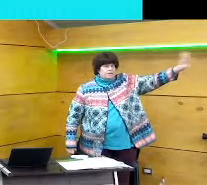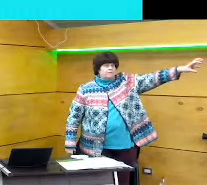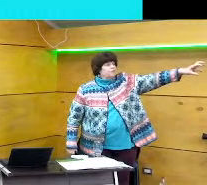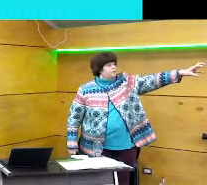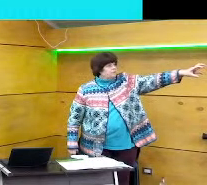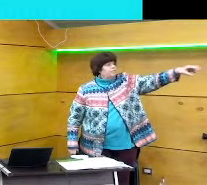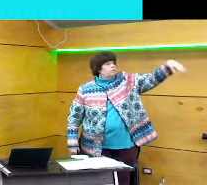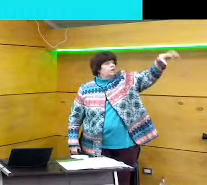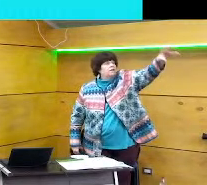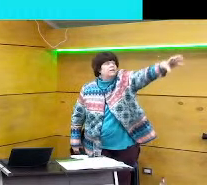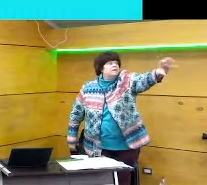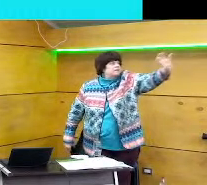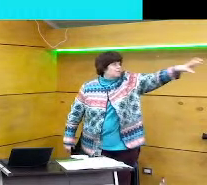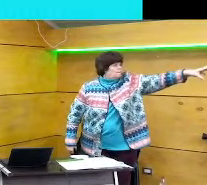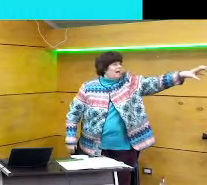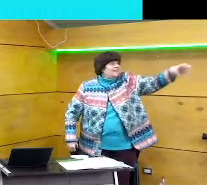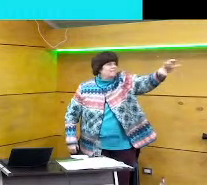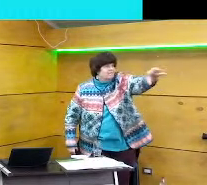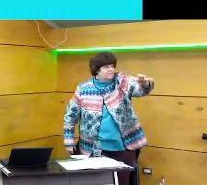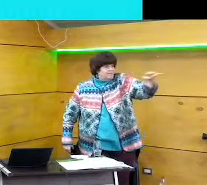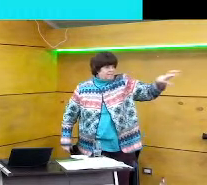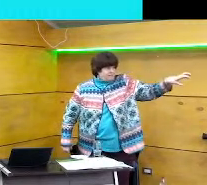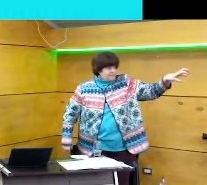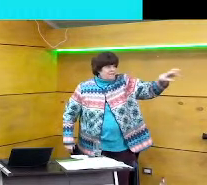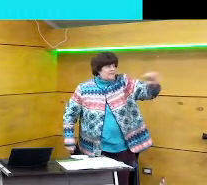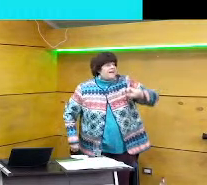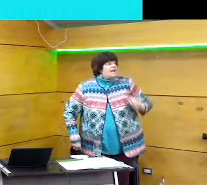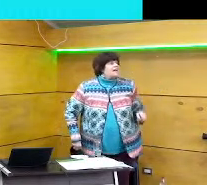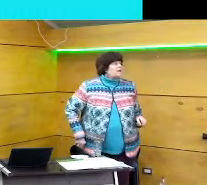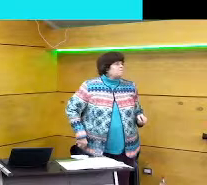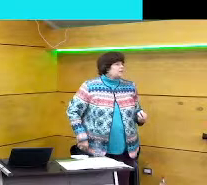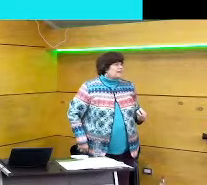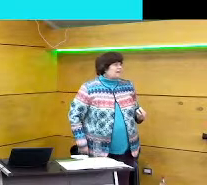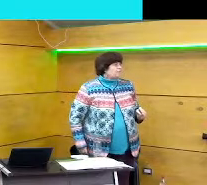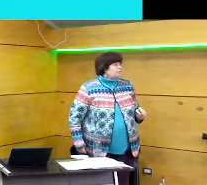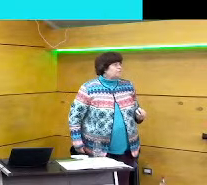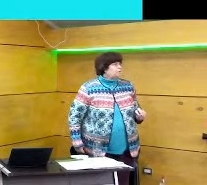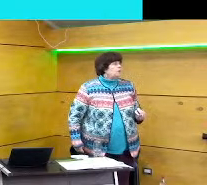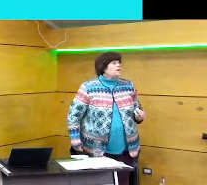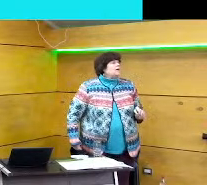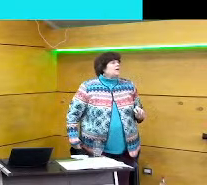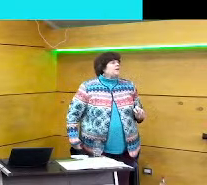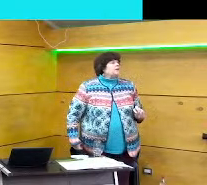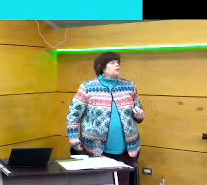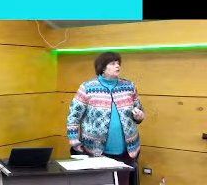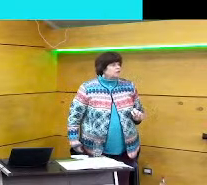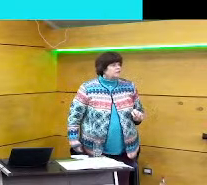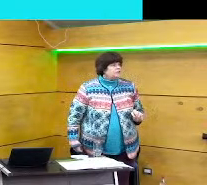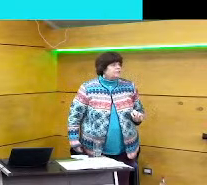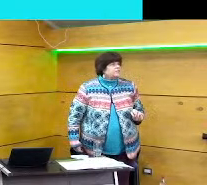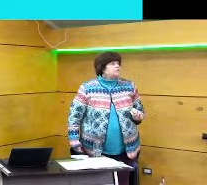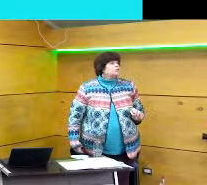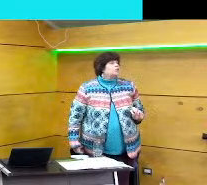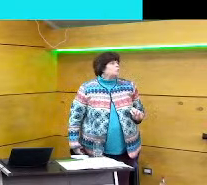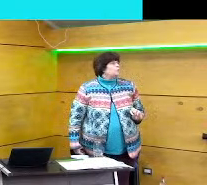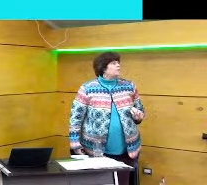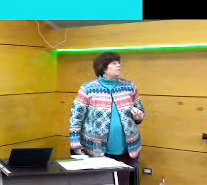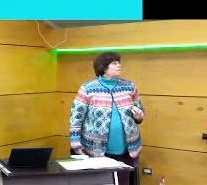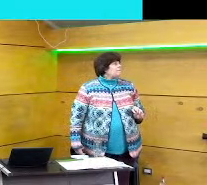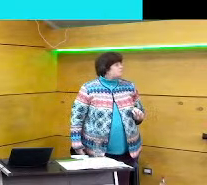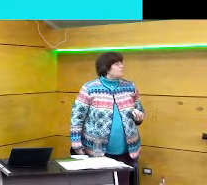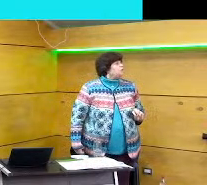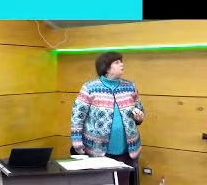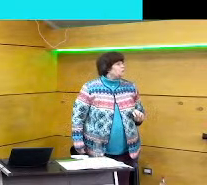groups of 3 or 4 little pockets. And I'm going to have you encourage to go